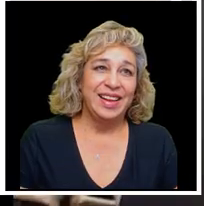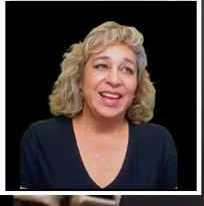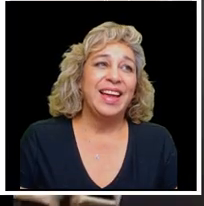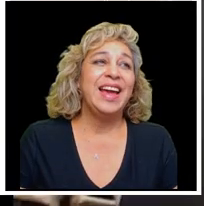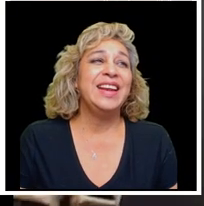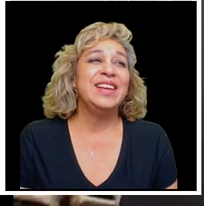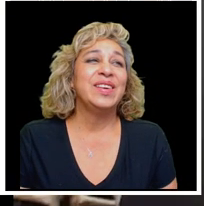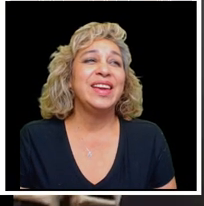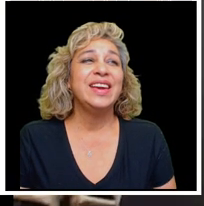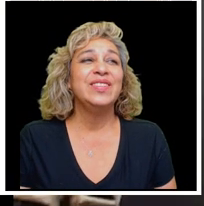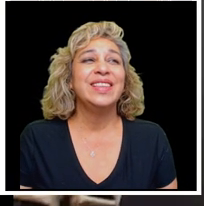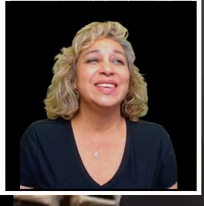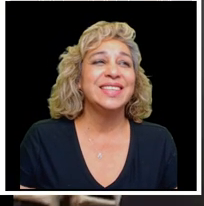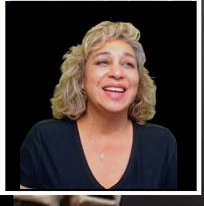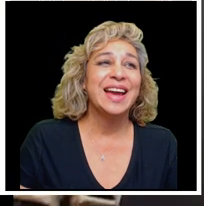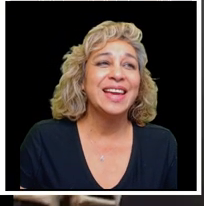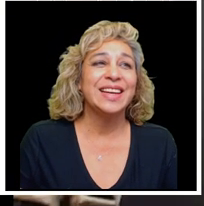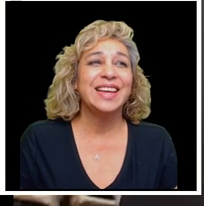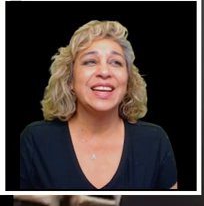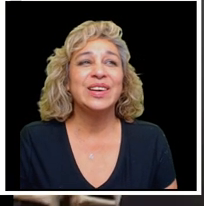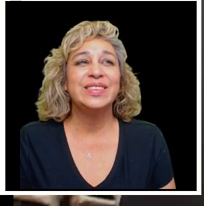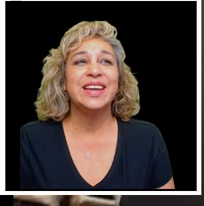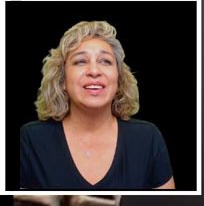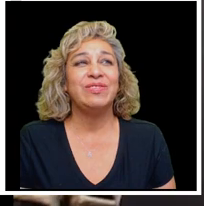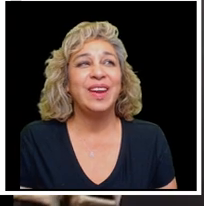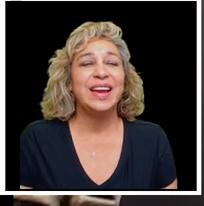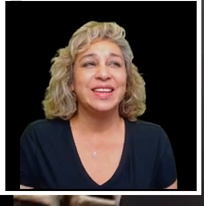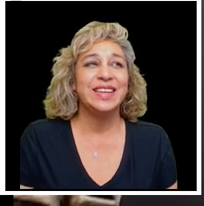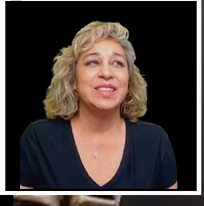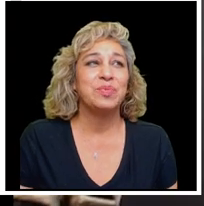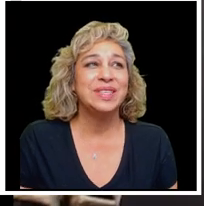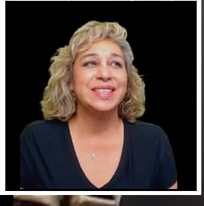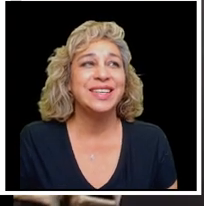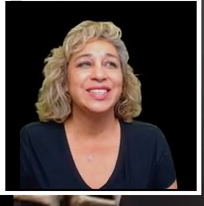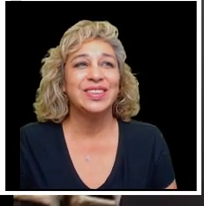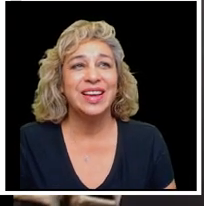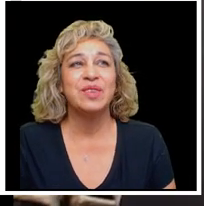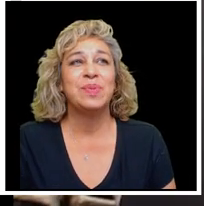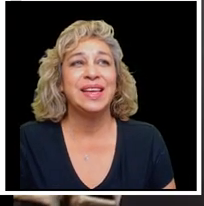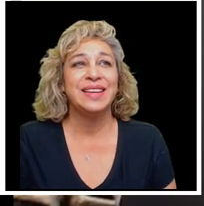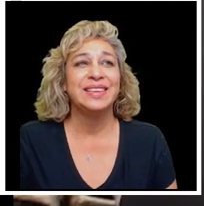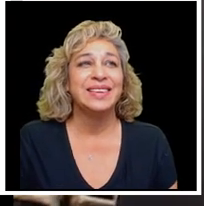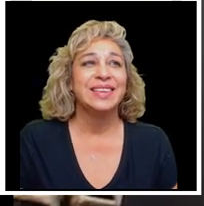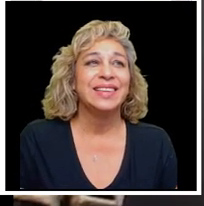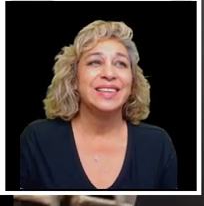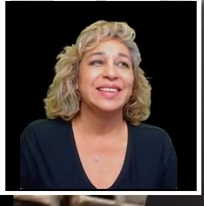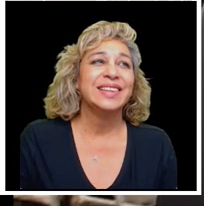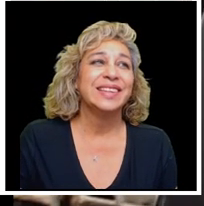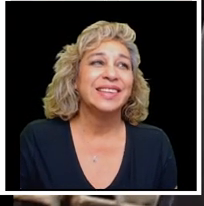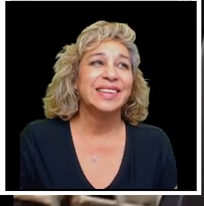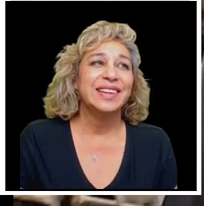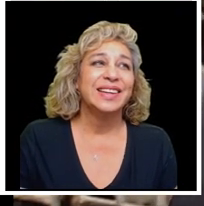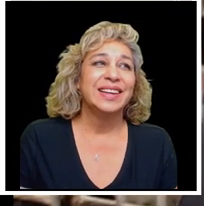and then he who doesn't like it can go take a flight in the presidential airplane